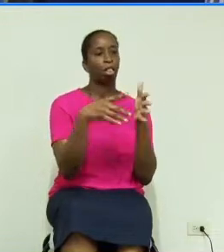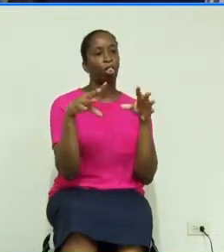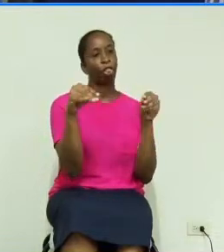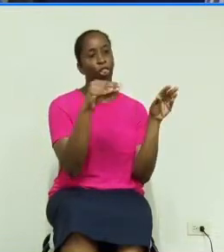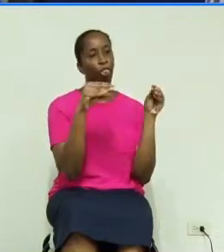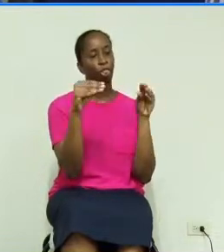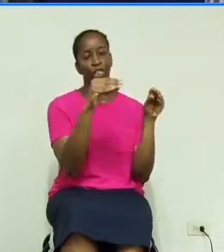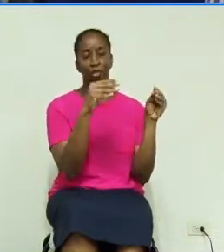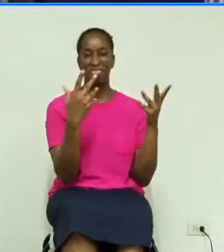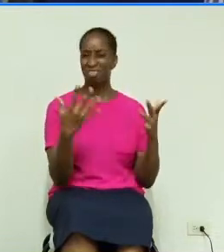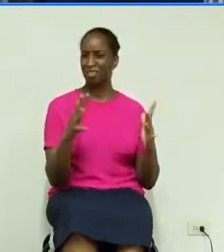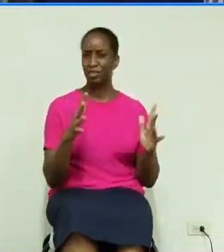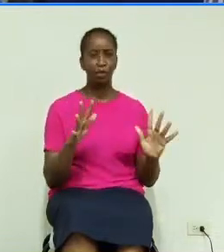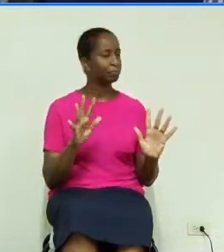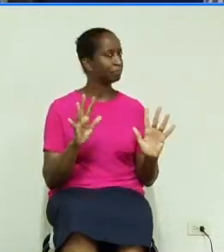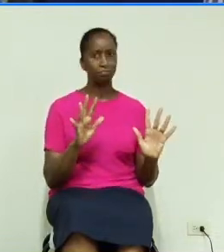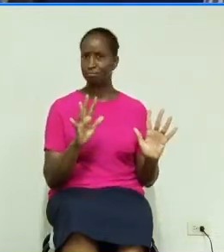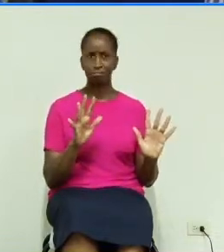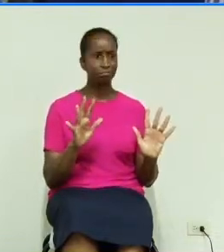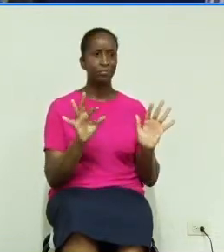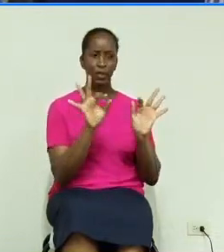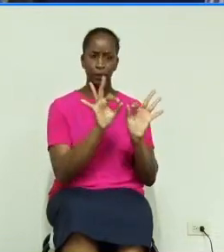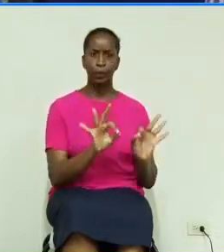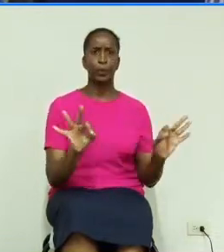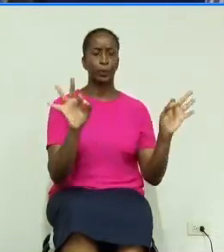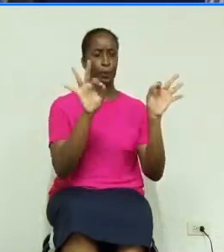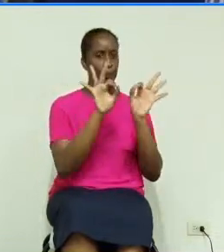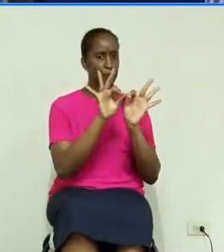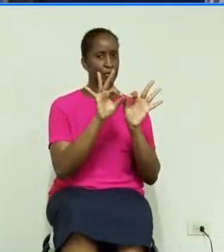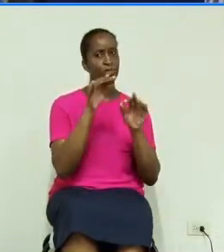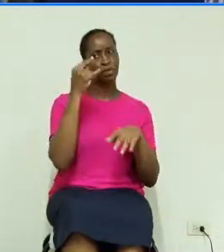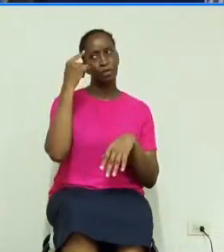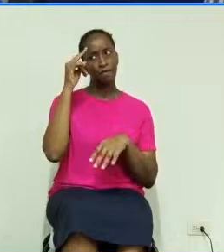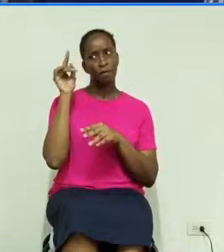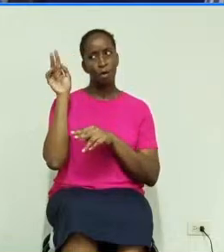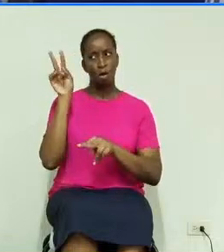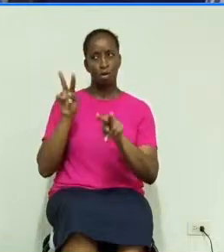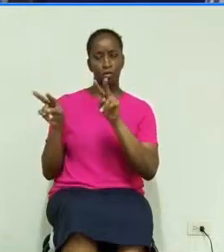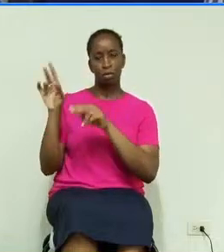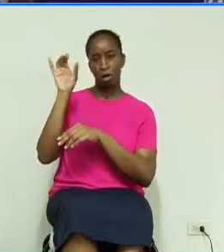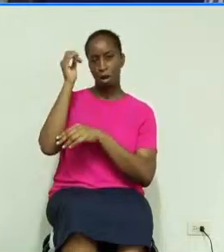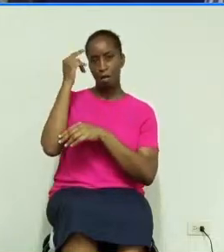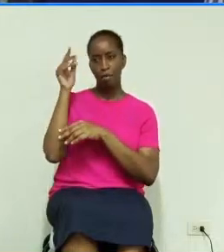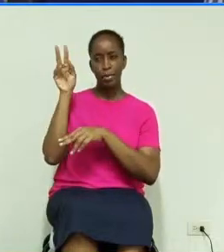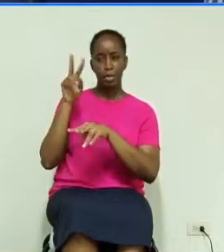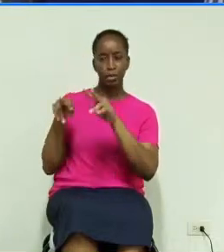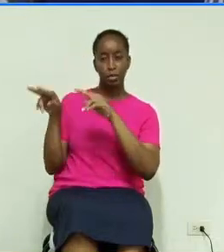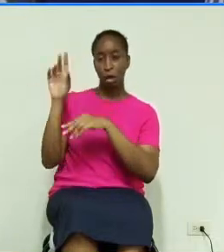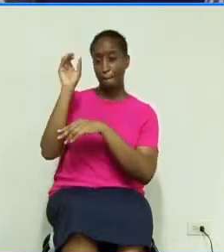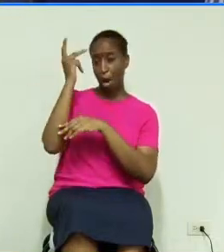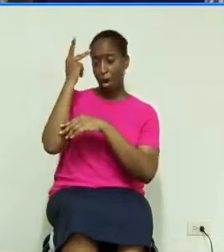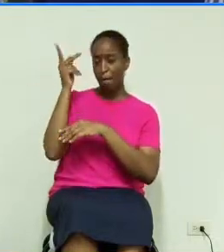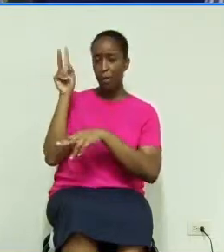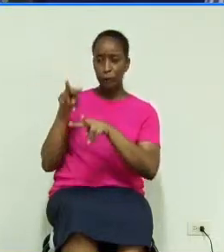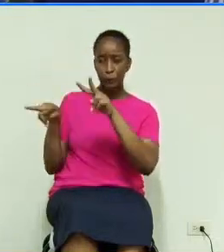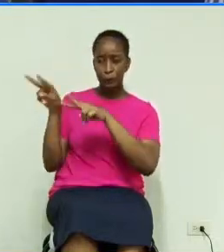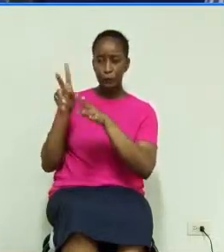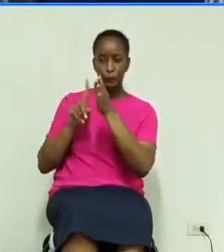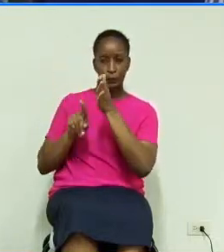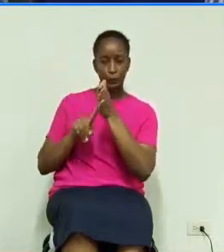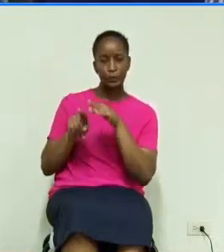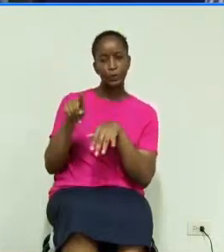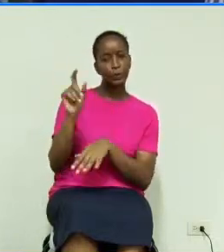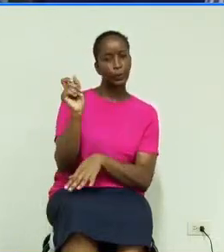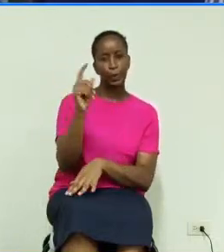in a bicameral system. And as Dr. Chandler asked, if not that, what? And how would we configure